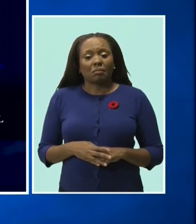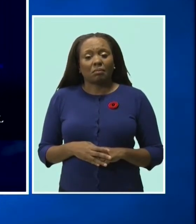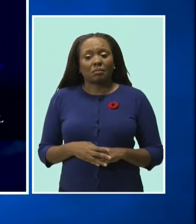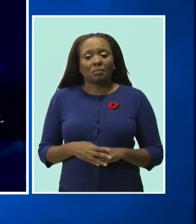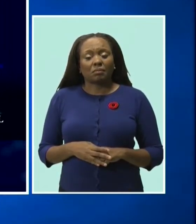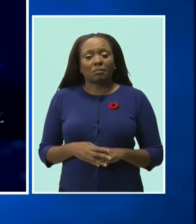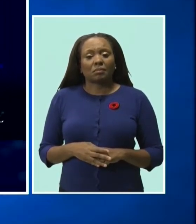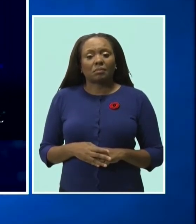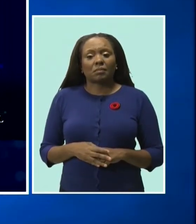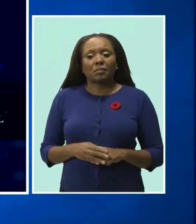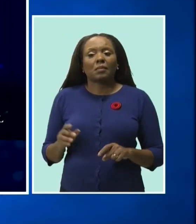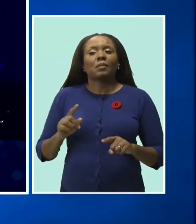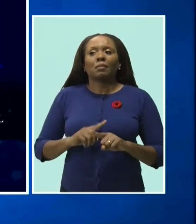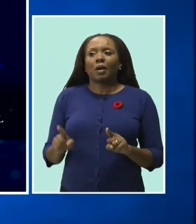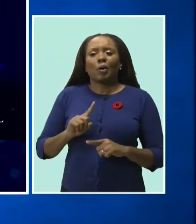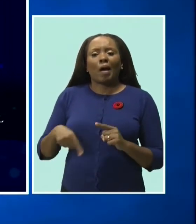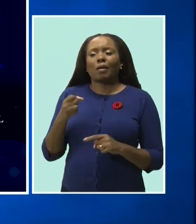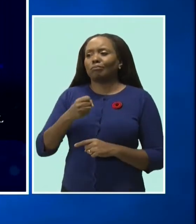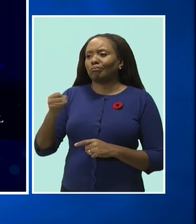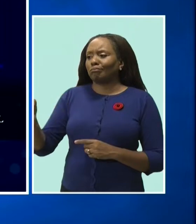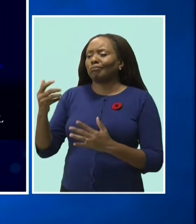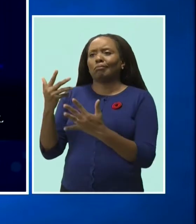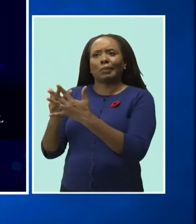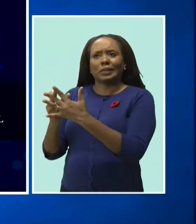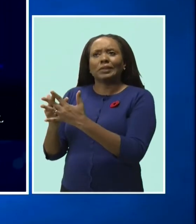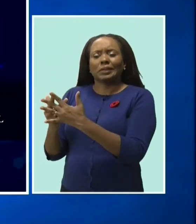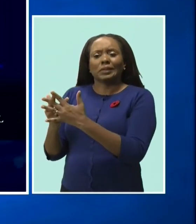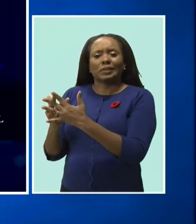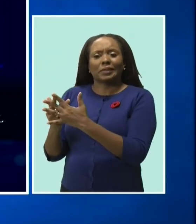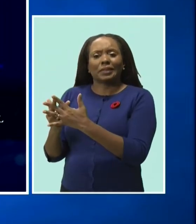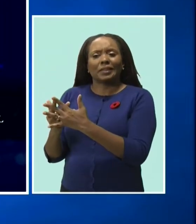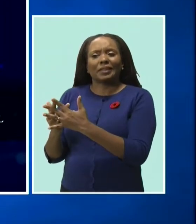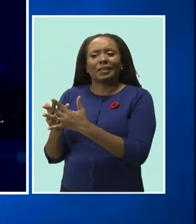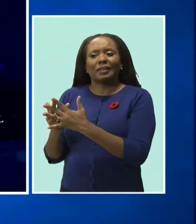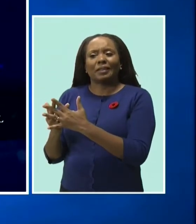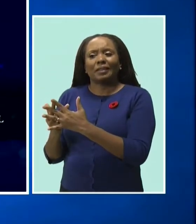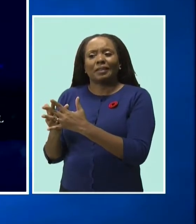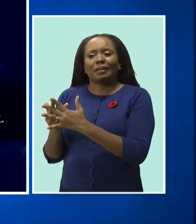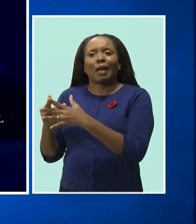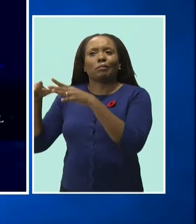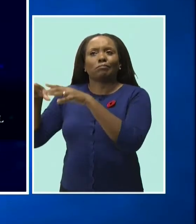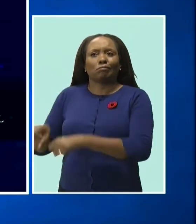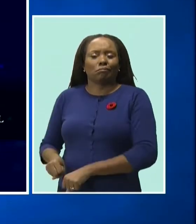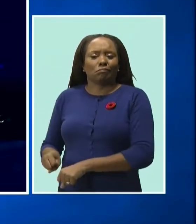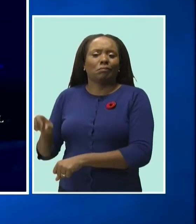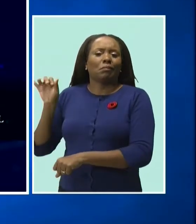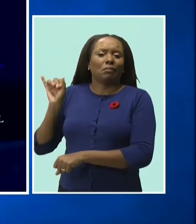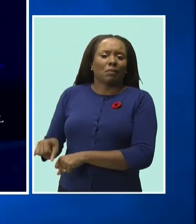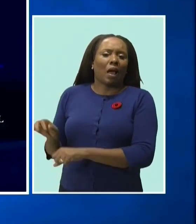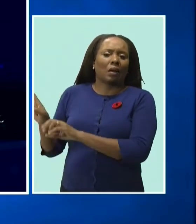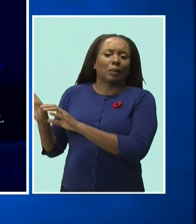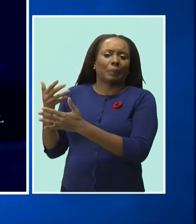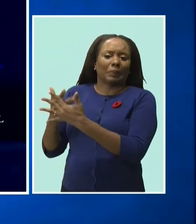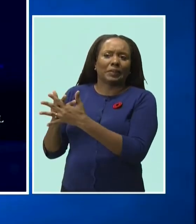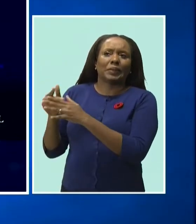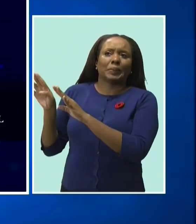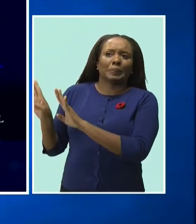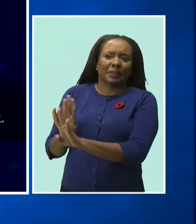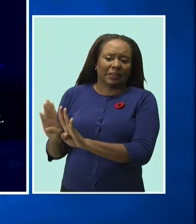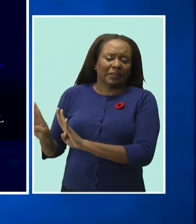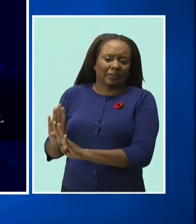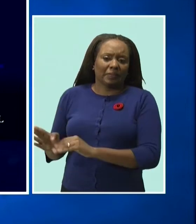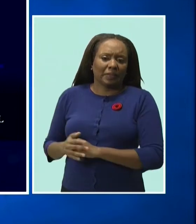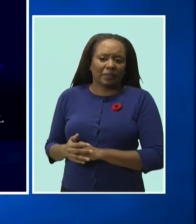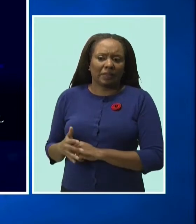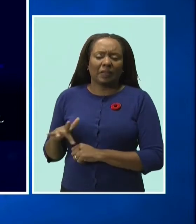basically become prisonized, which is a prison term, and they have adopted the prison mentality, they're helpless.